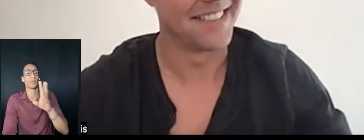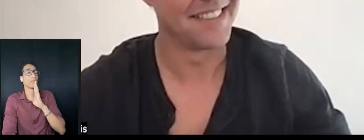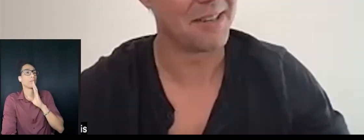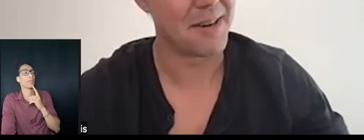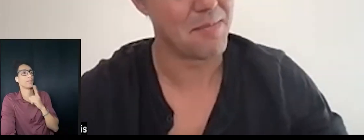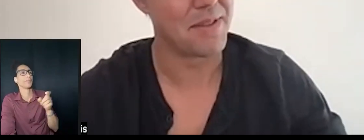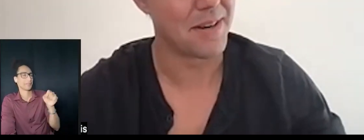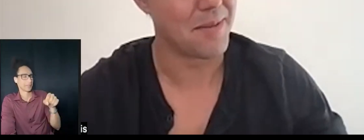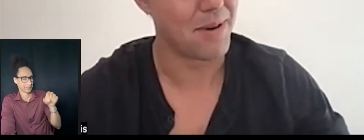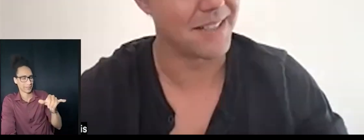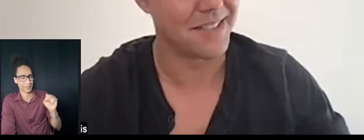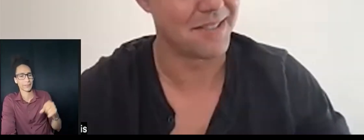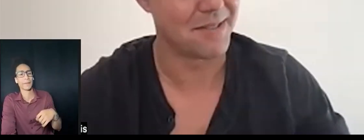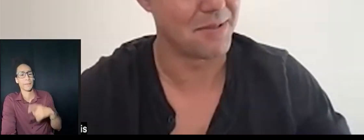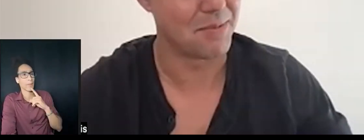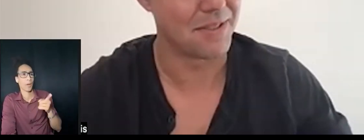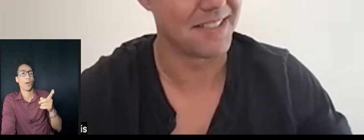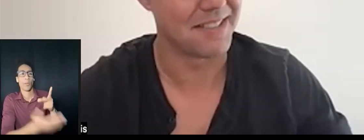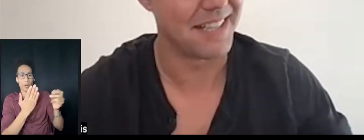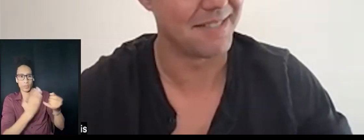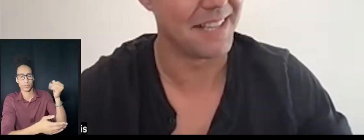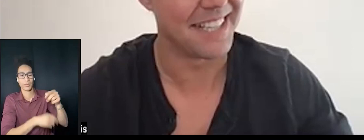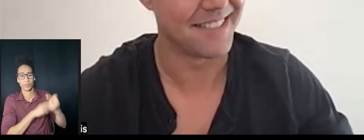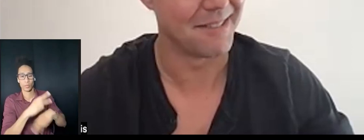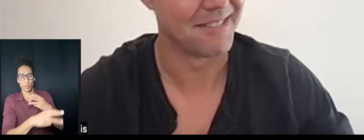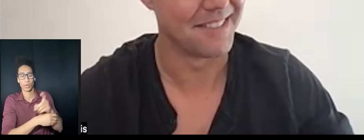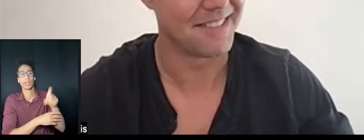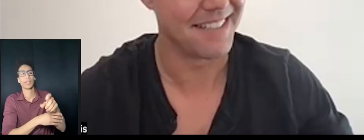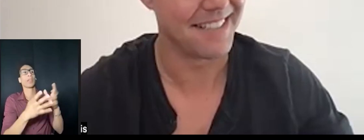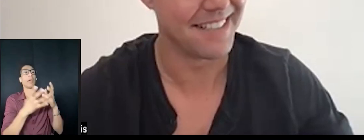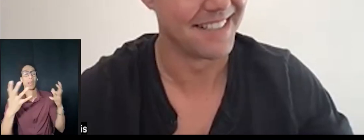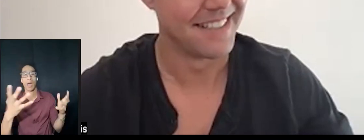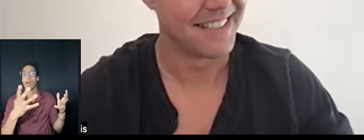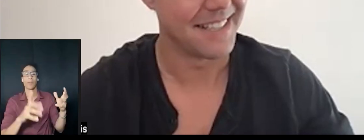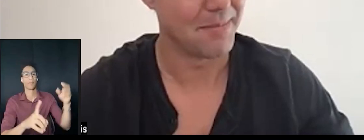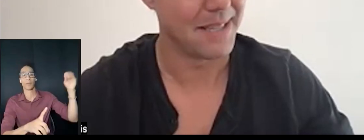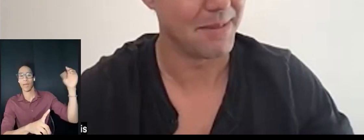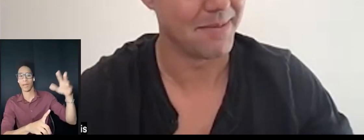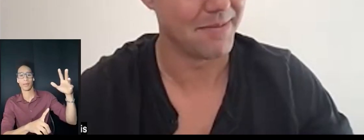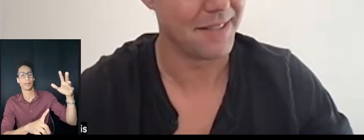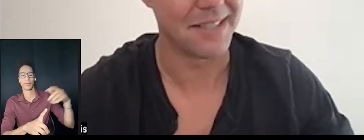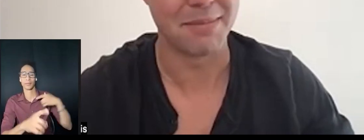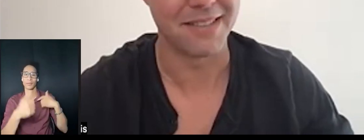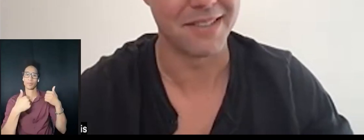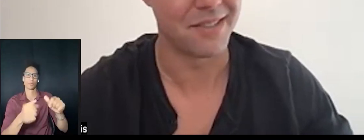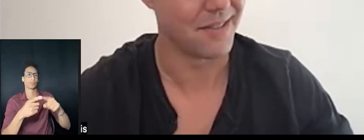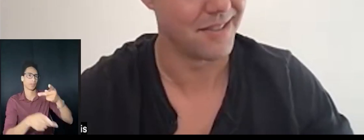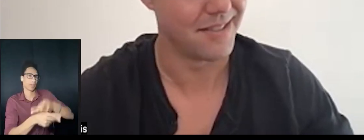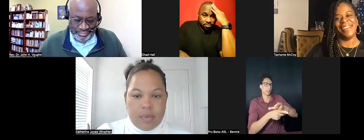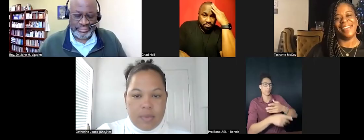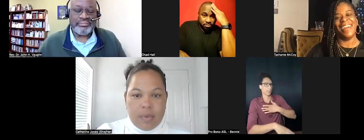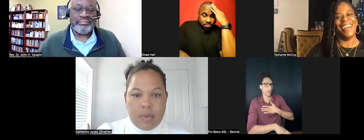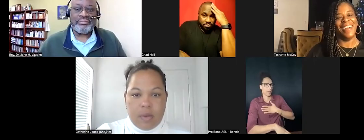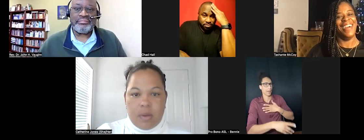Yes, there are projects. This world needs a lot of light. So excellent. Just trying to keep my flashlight batteries